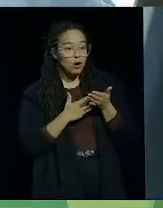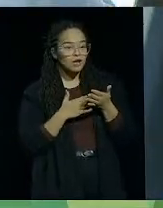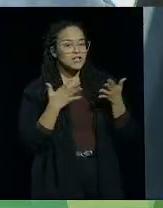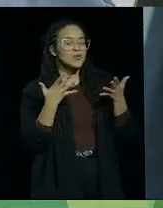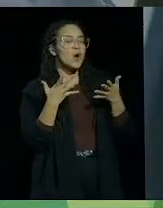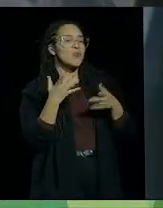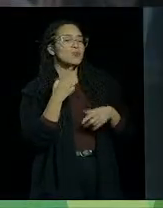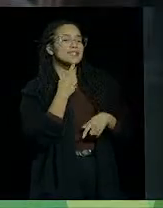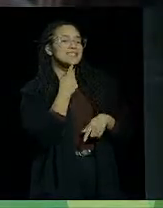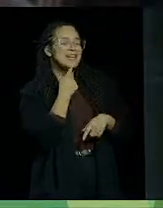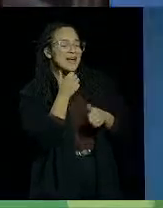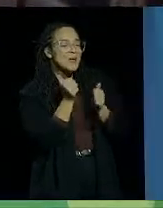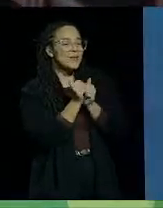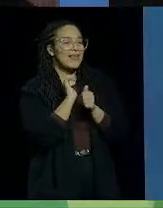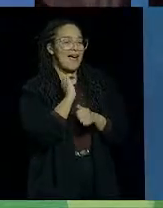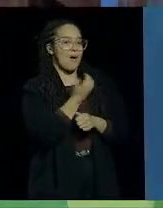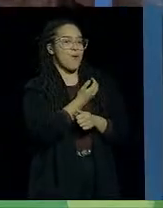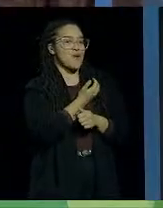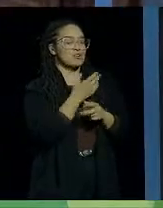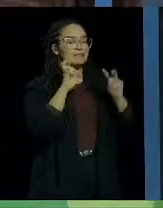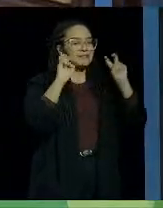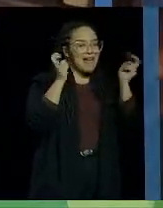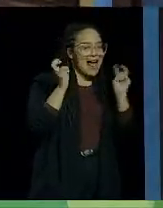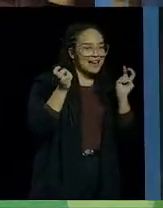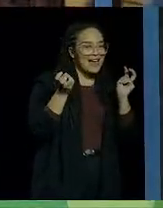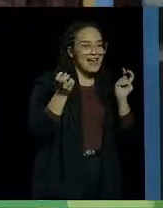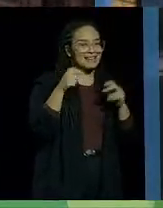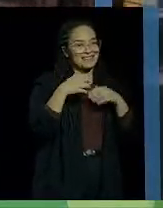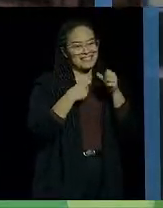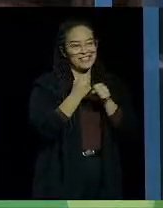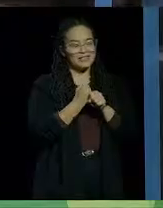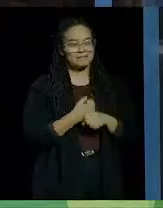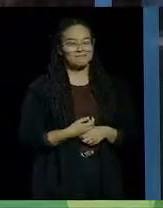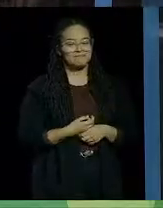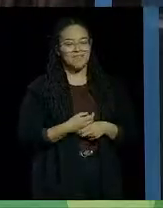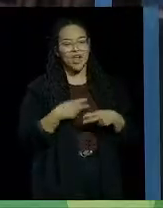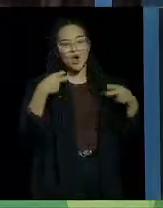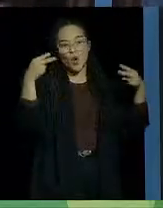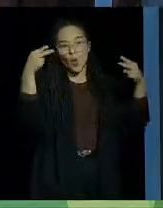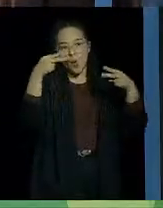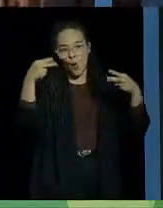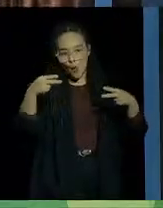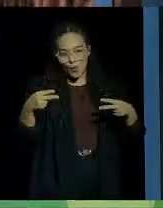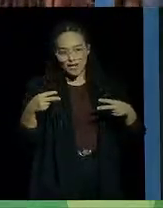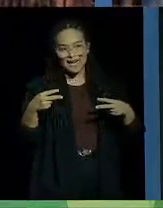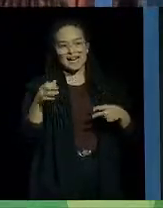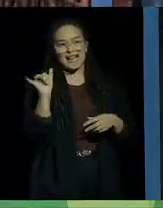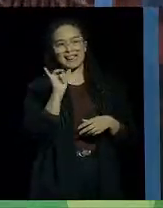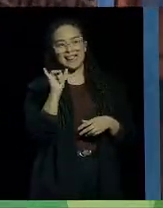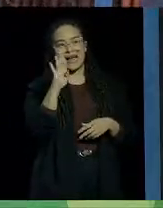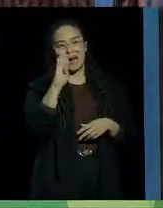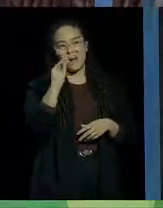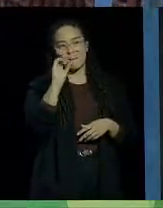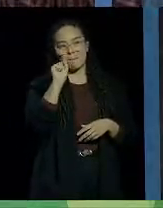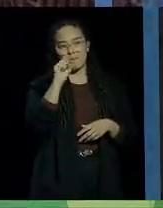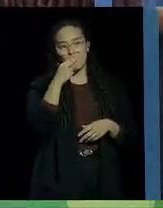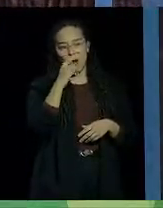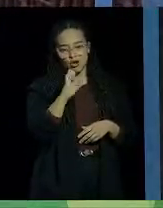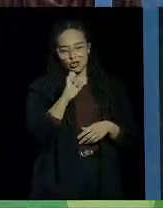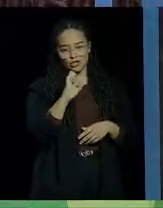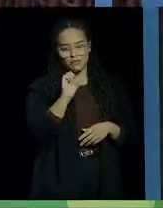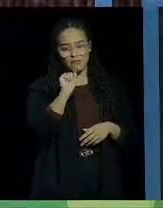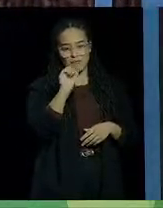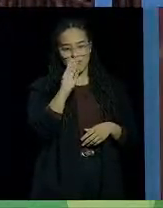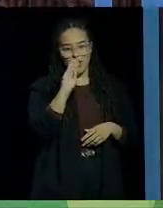what we are hinting at with our CES taglines this year. The tagline is "Coded like a